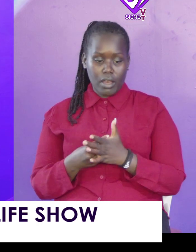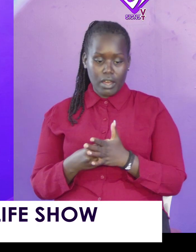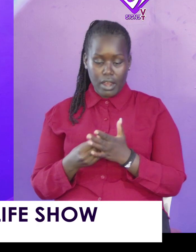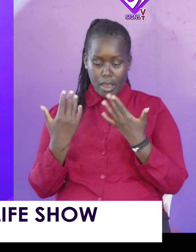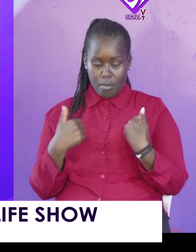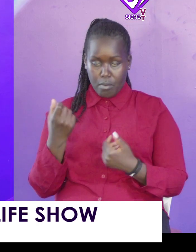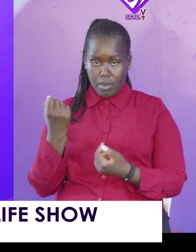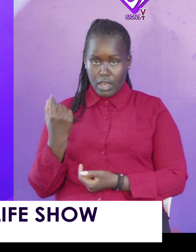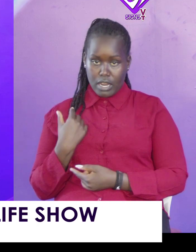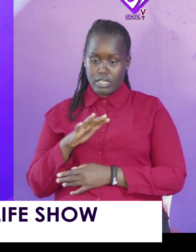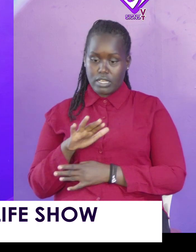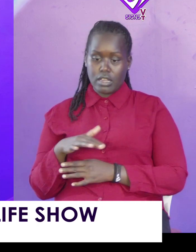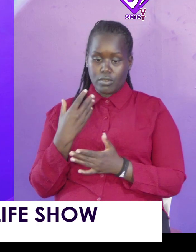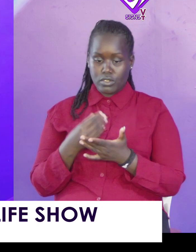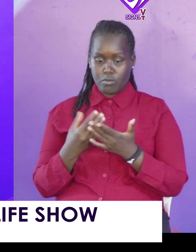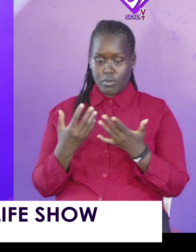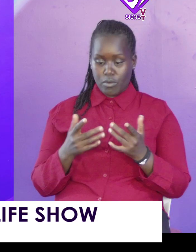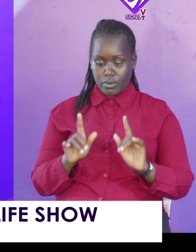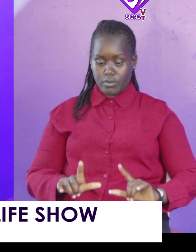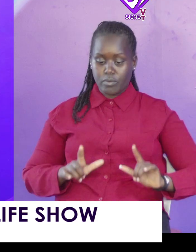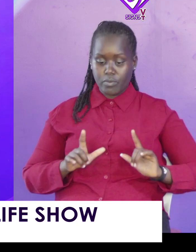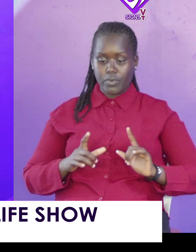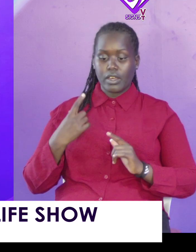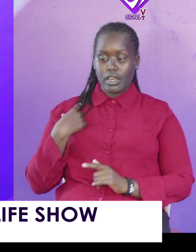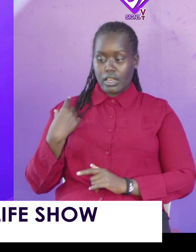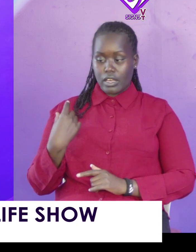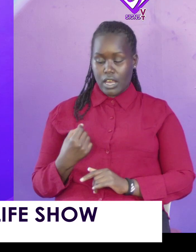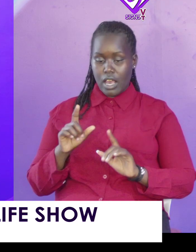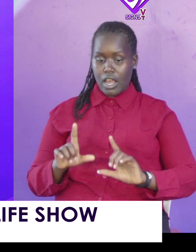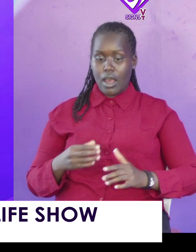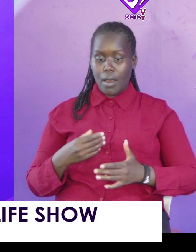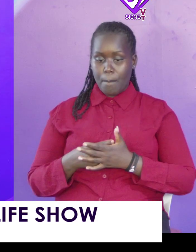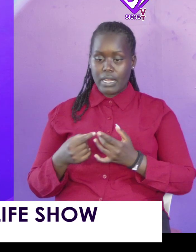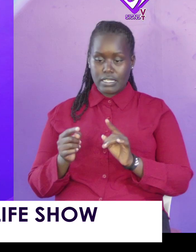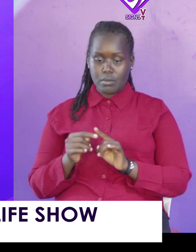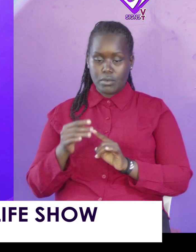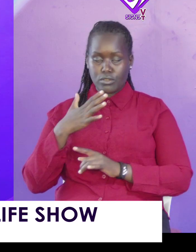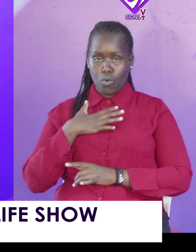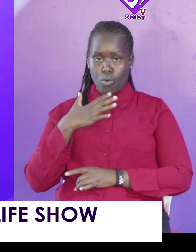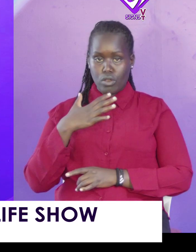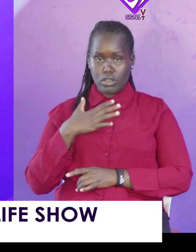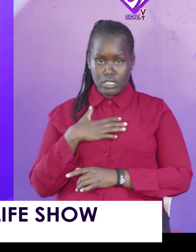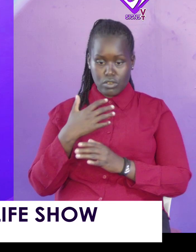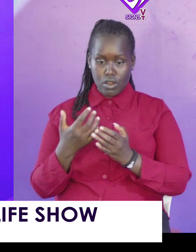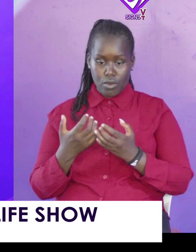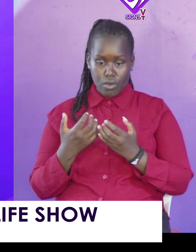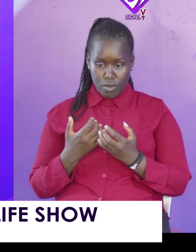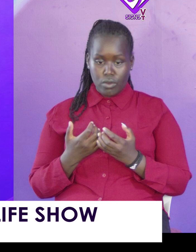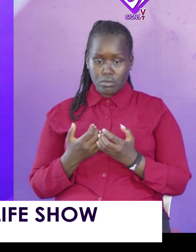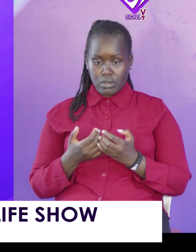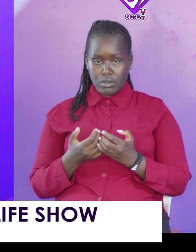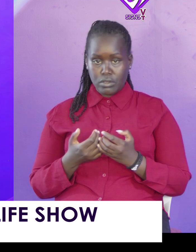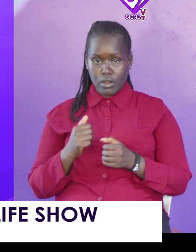understand the place of money in life. Nowadays, money is like oxygen. You need money to make every